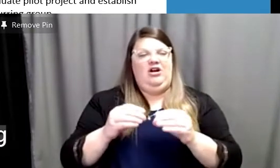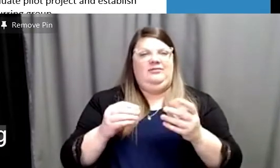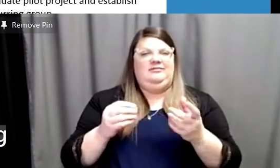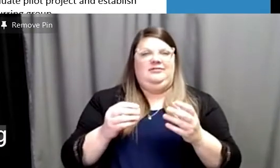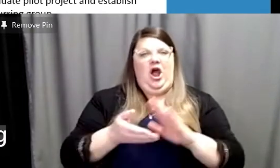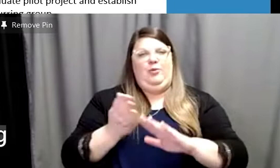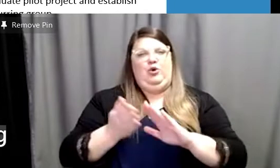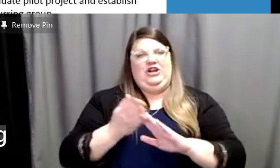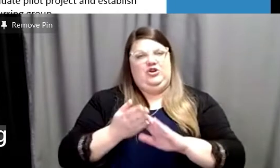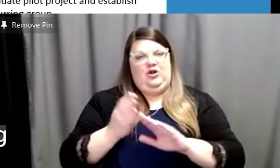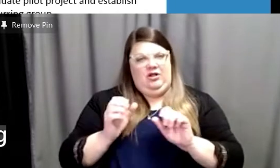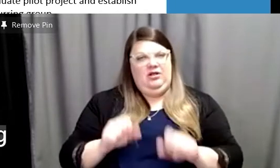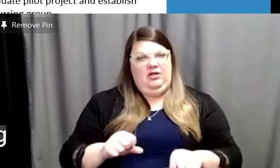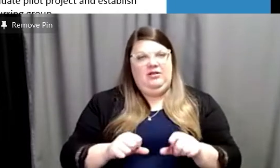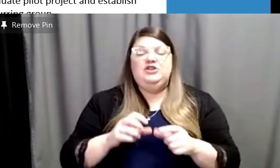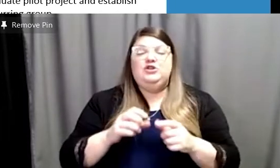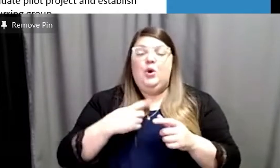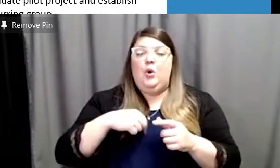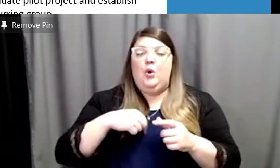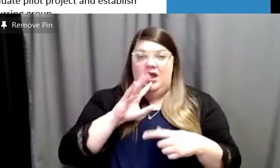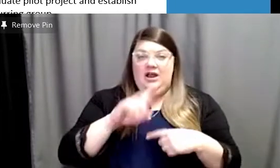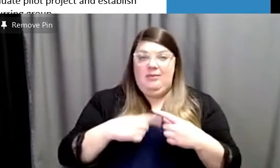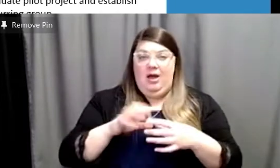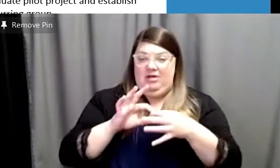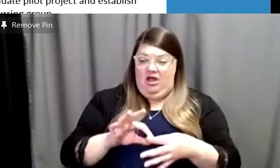that when we talk about belonging,